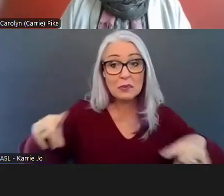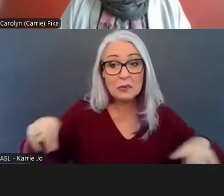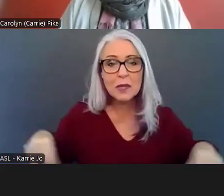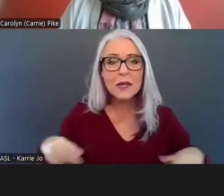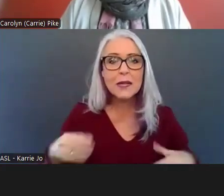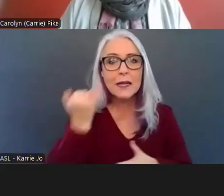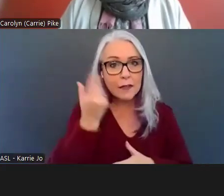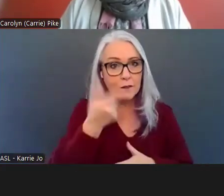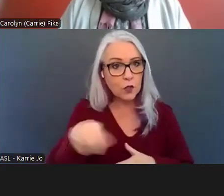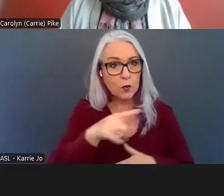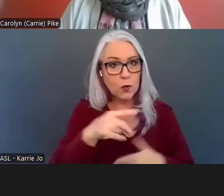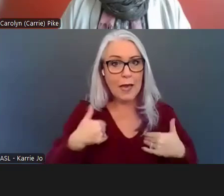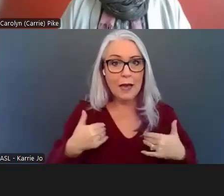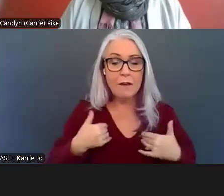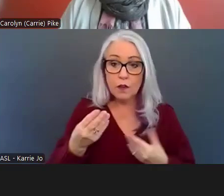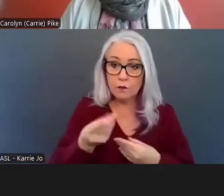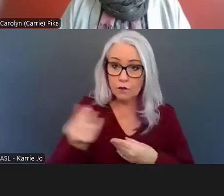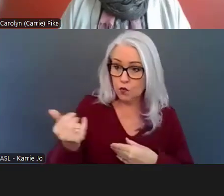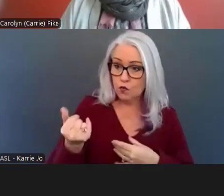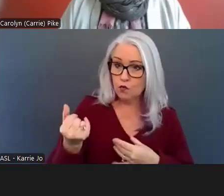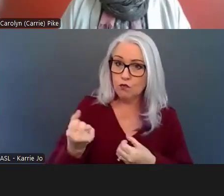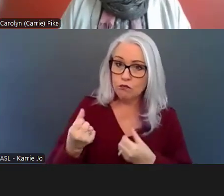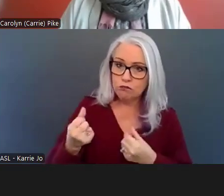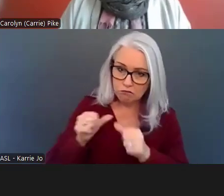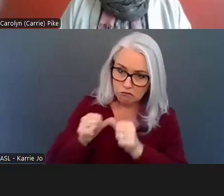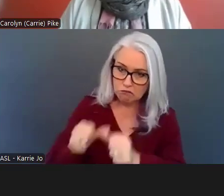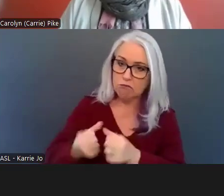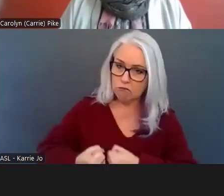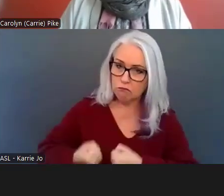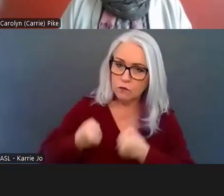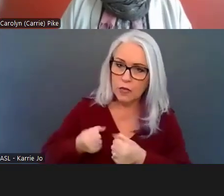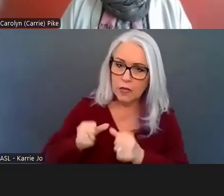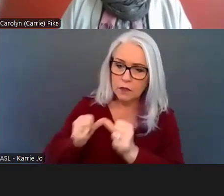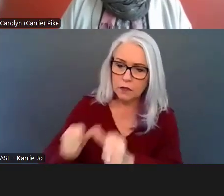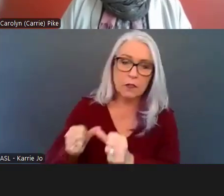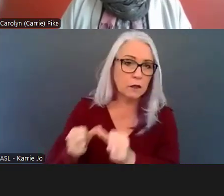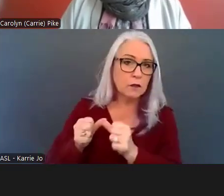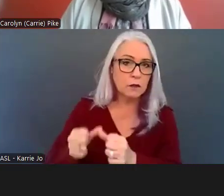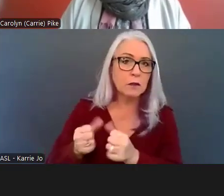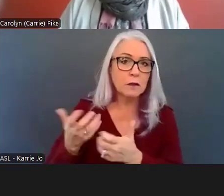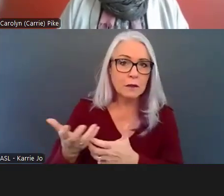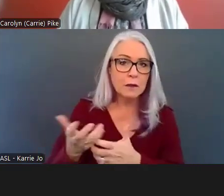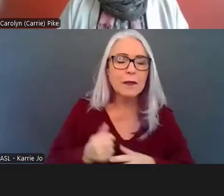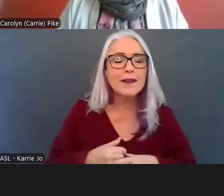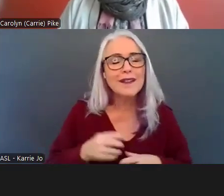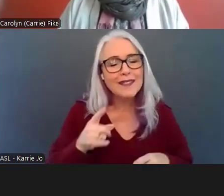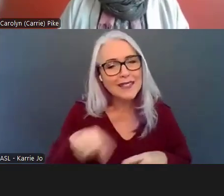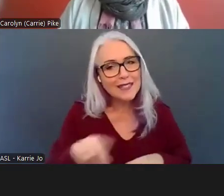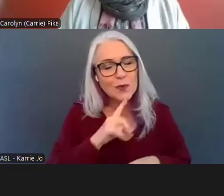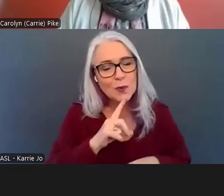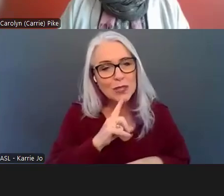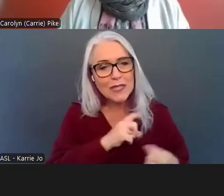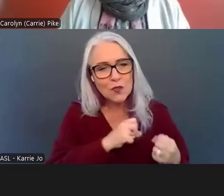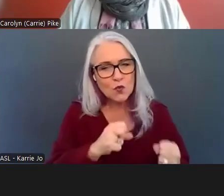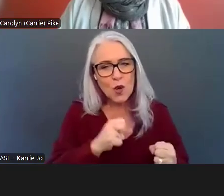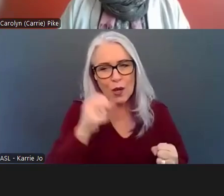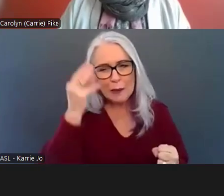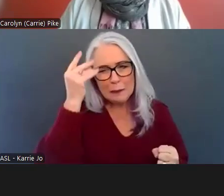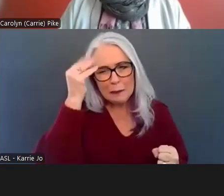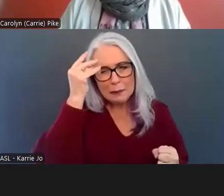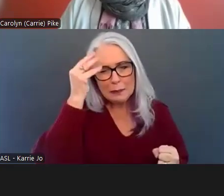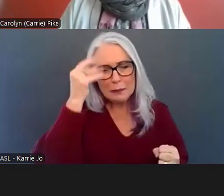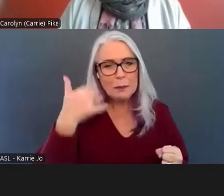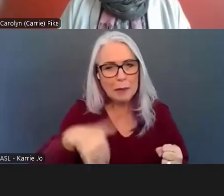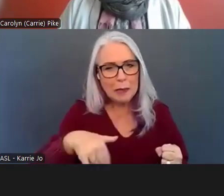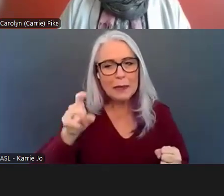remnant surviving American chestnut. And so these are strong considerations that we need to be thinking about. That's sort